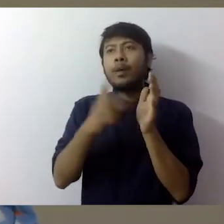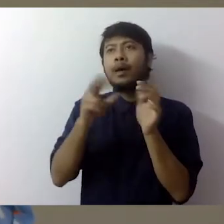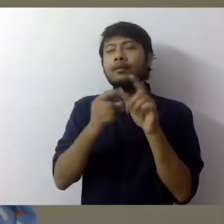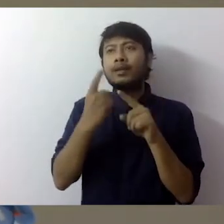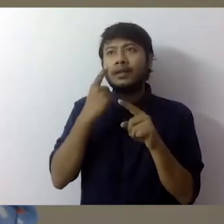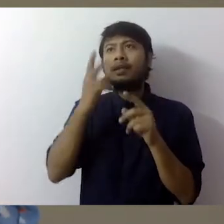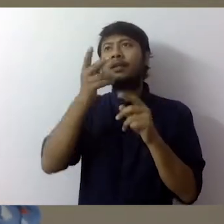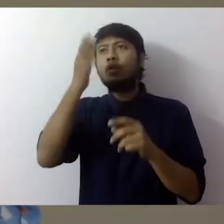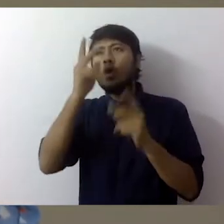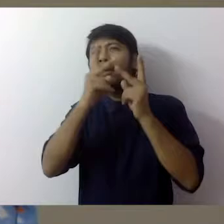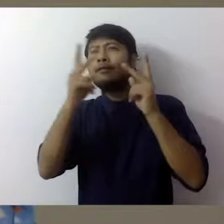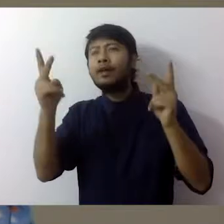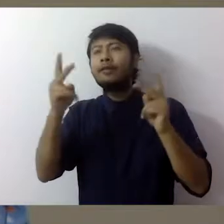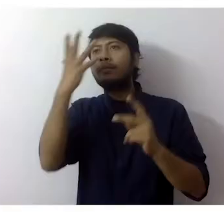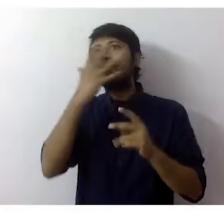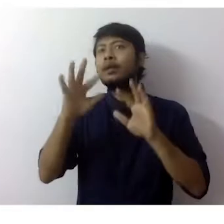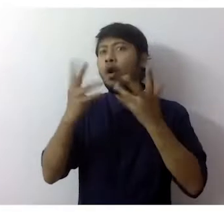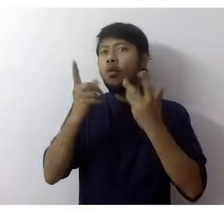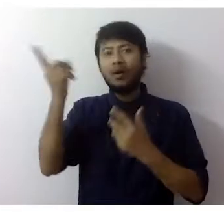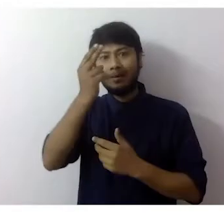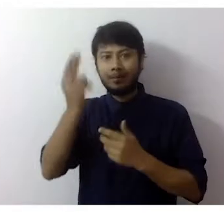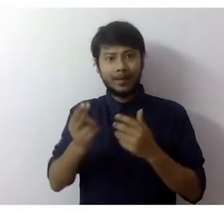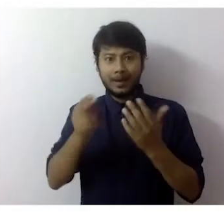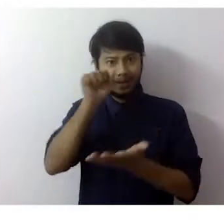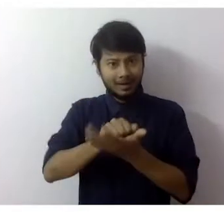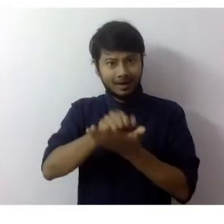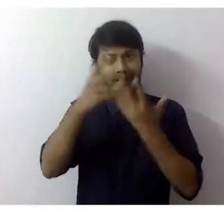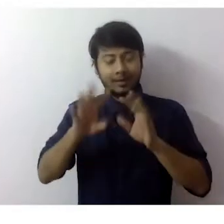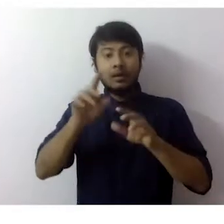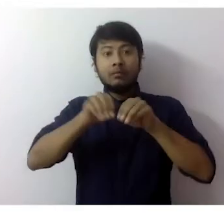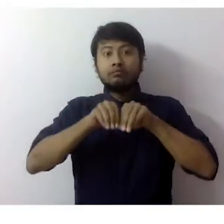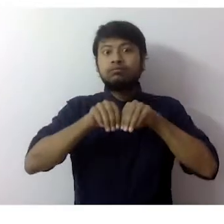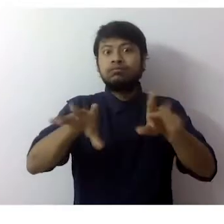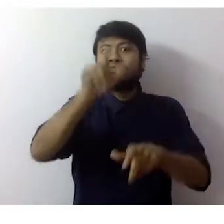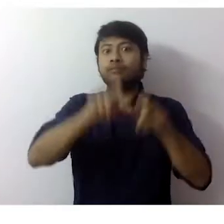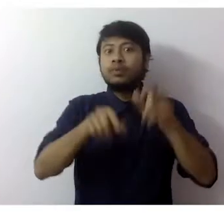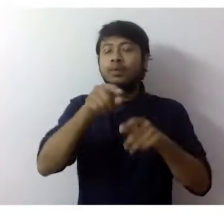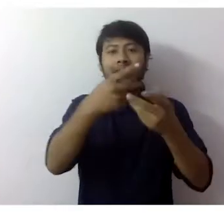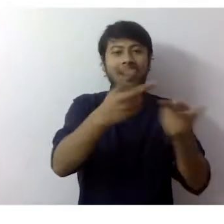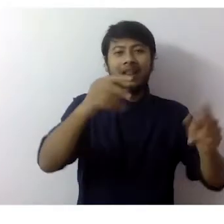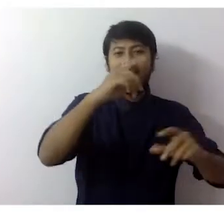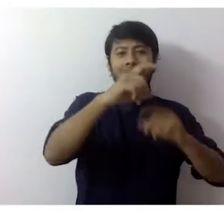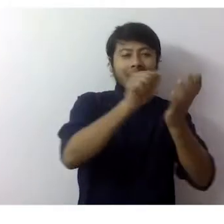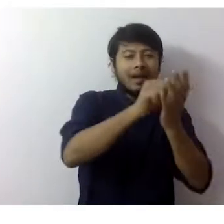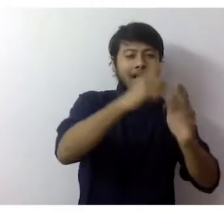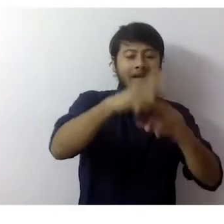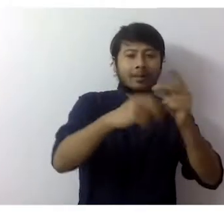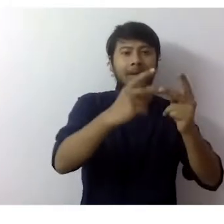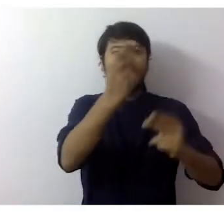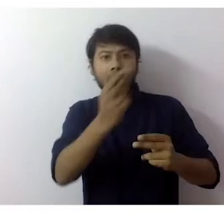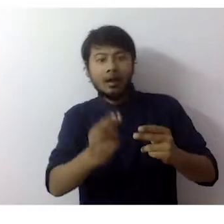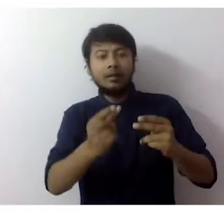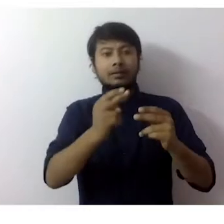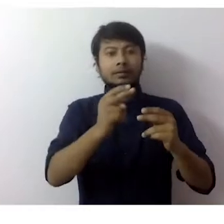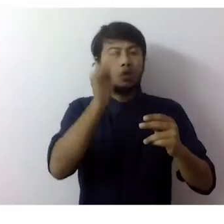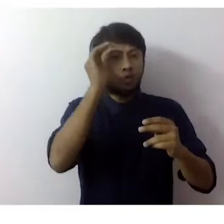publishers mirroring the same imagery. We see a similar representation of Annapurna at a slightly later period from the Ravi